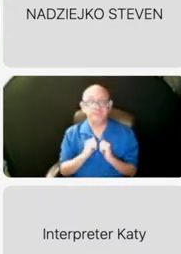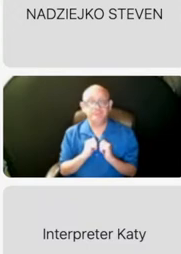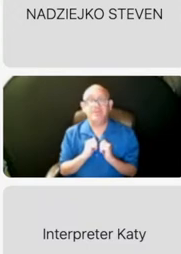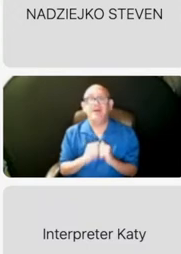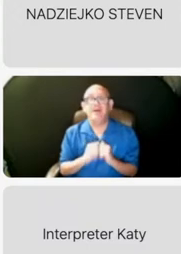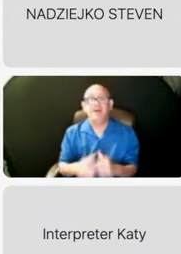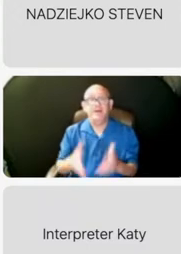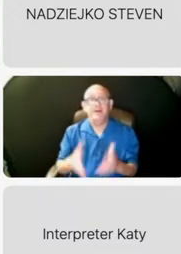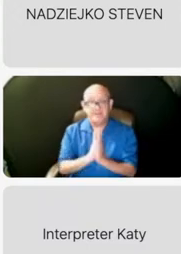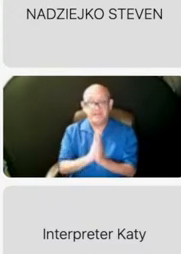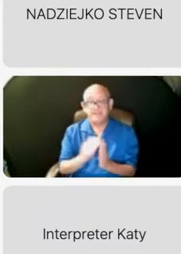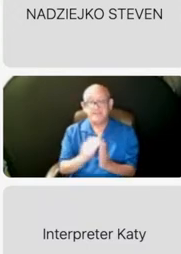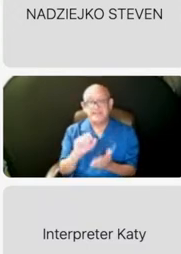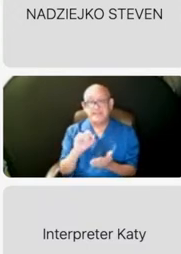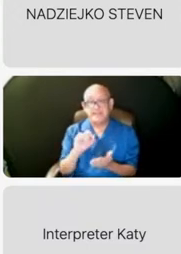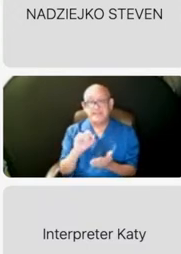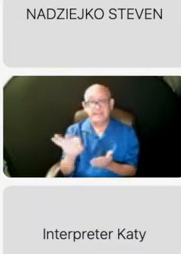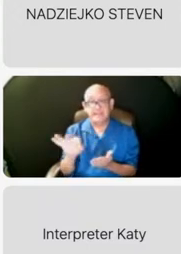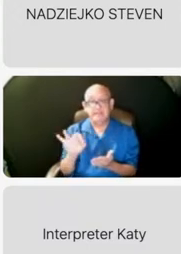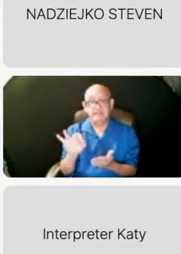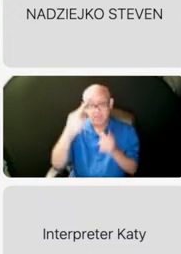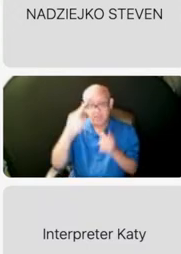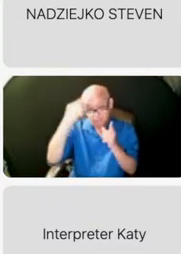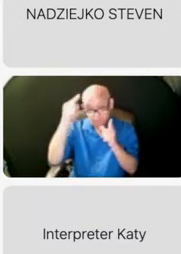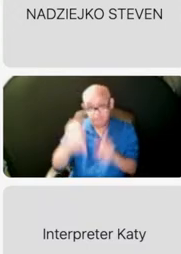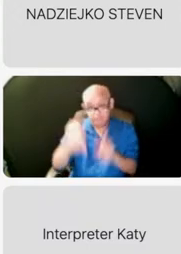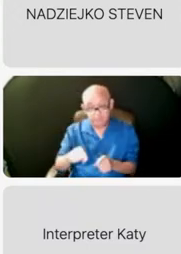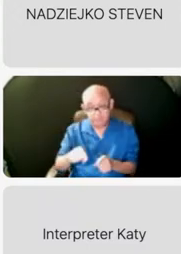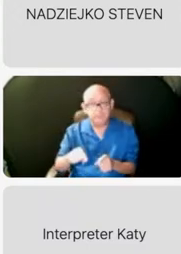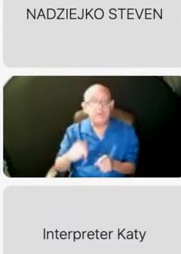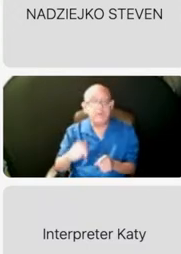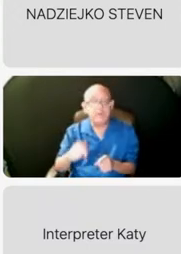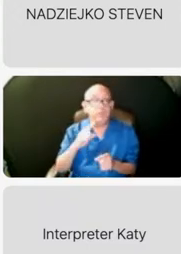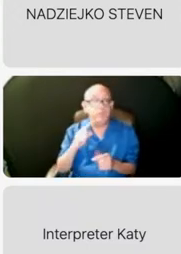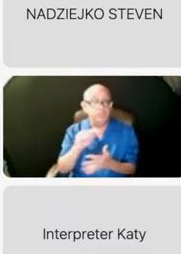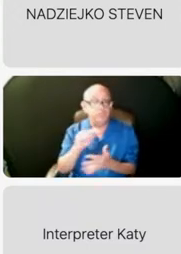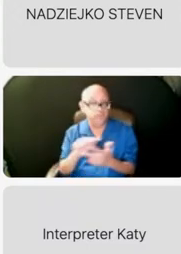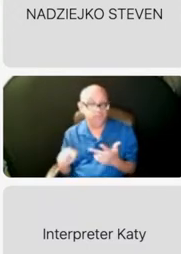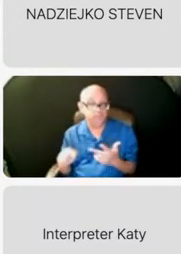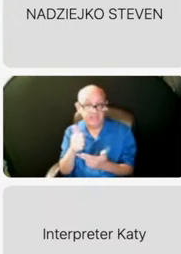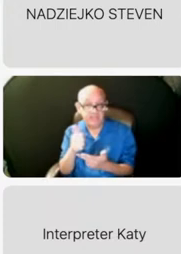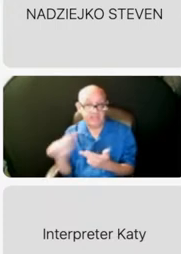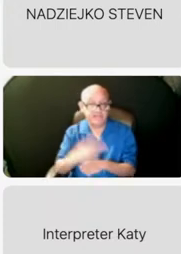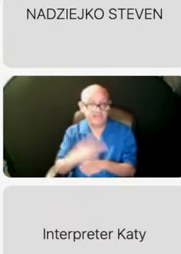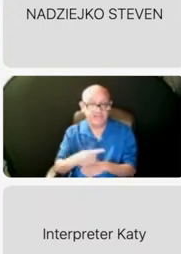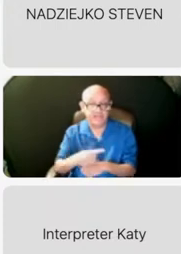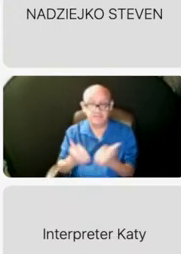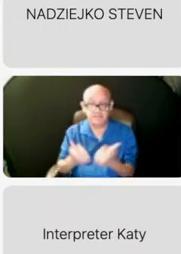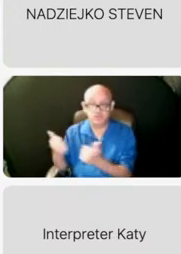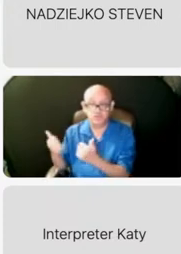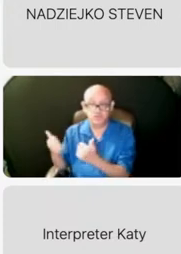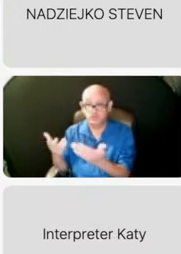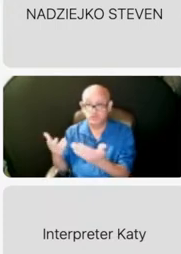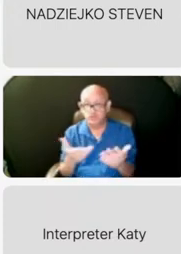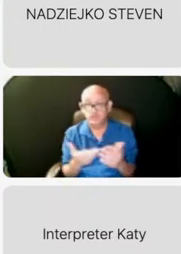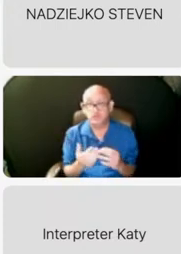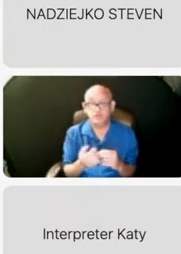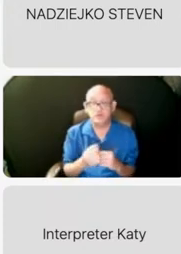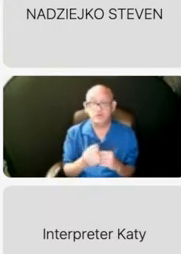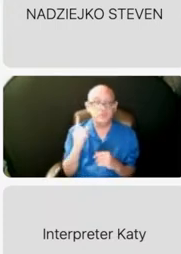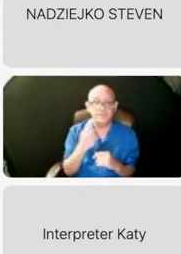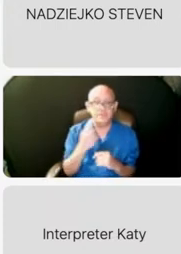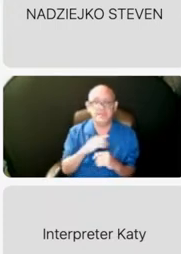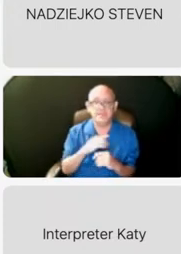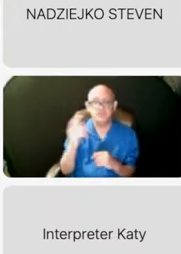uh consensus uh for any of these dates like i would need a tuesday night